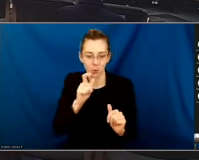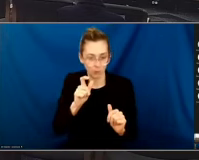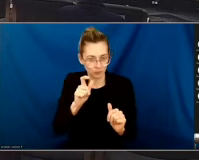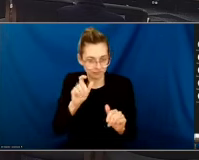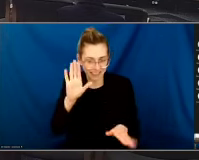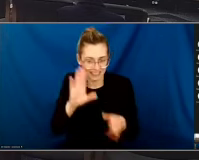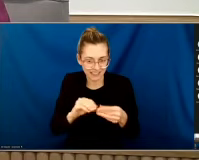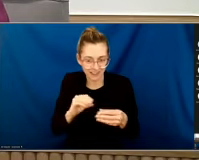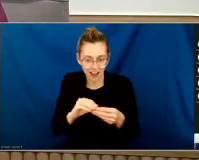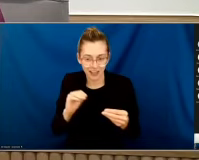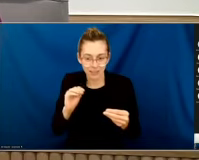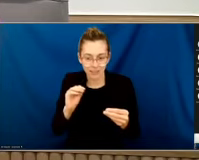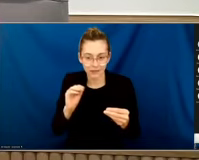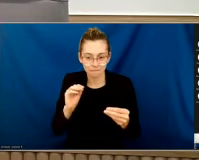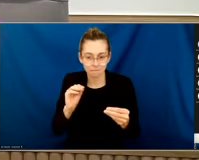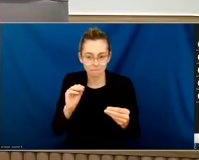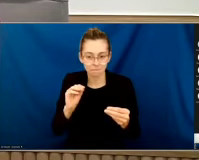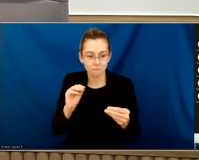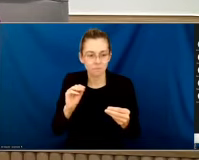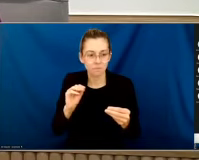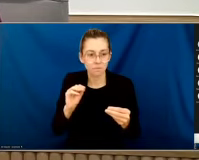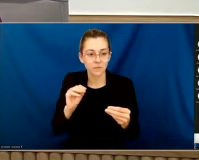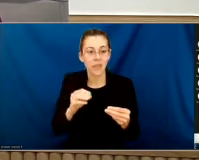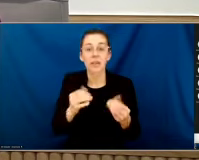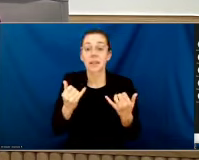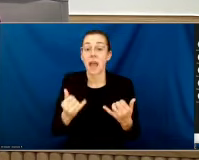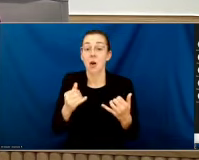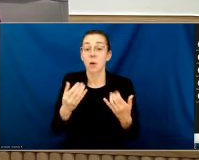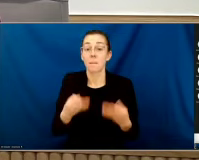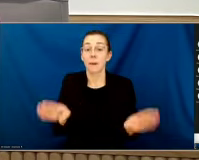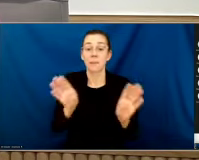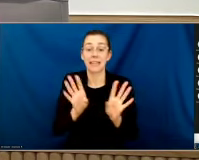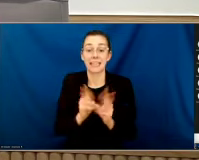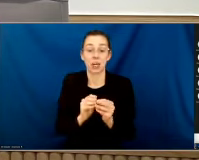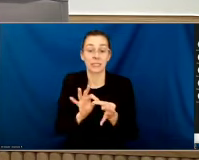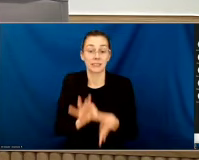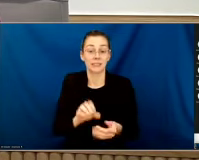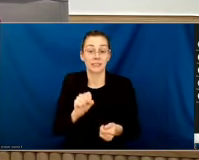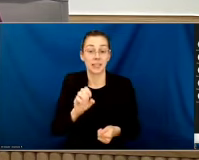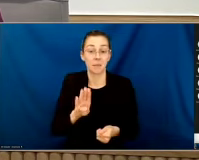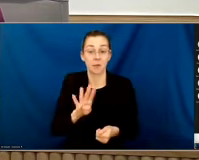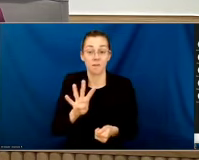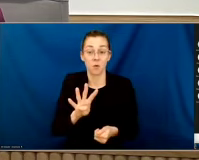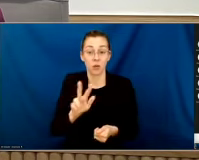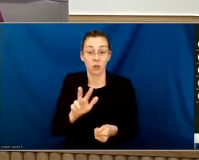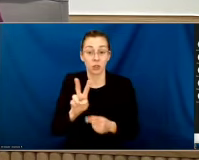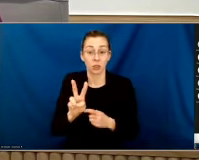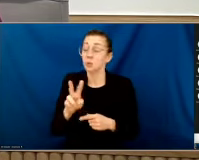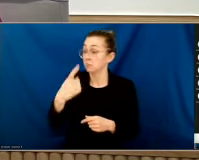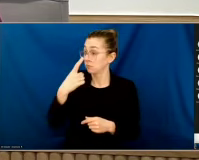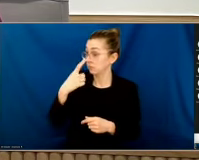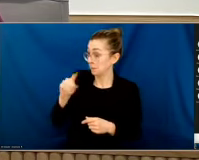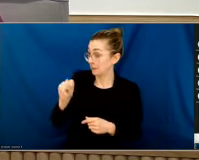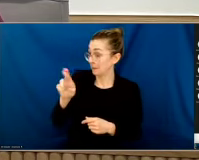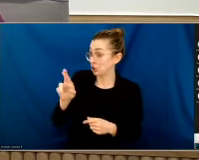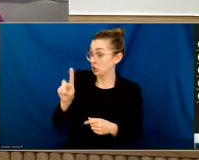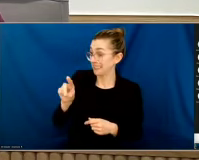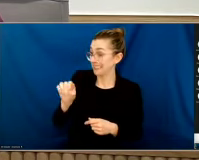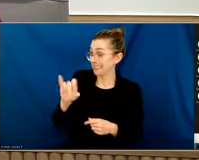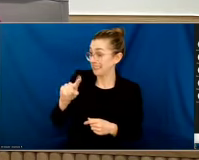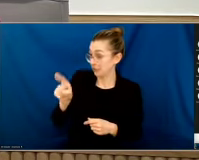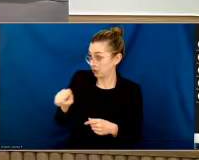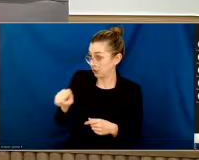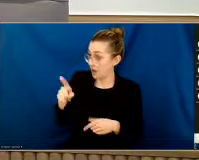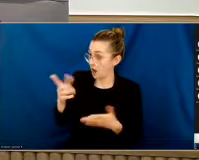and close the public hearing on Senate Bill 432. And Mr. Dietz, could you give us an overview of what's coming next